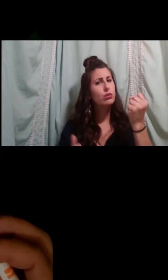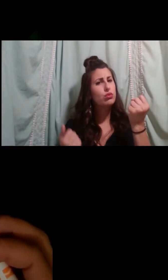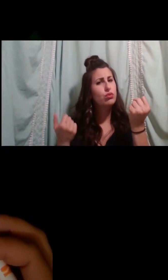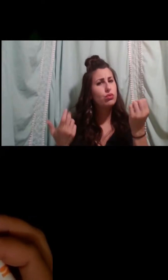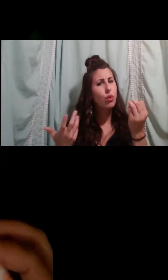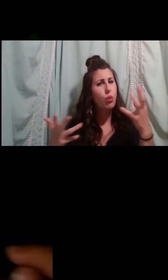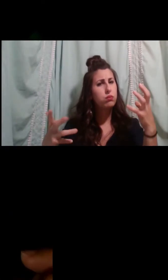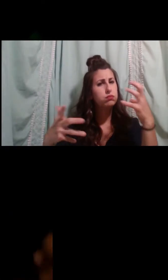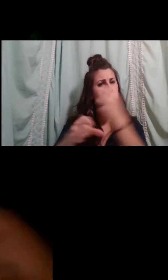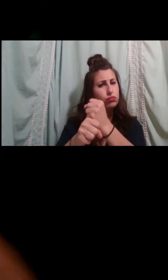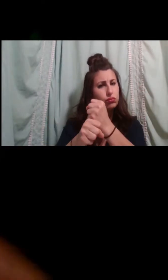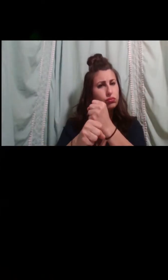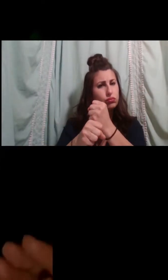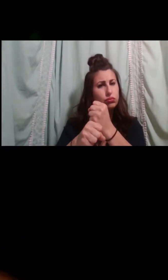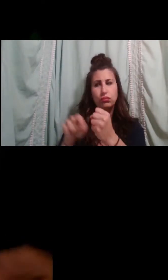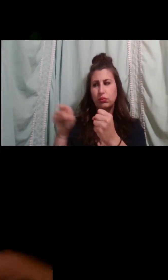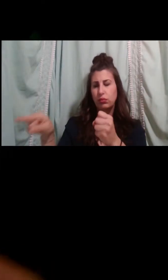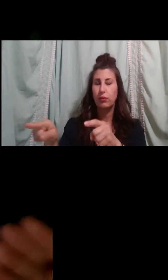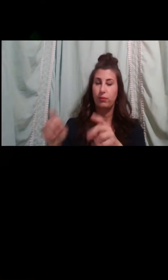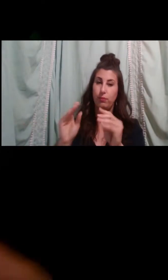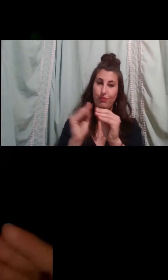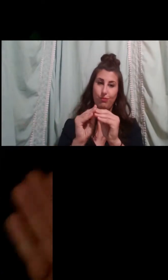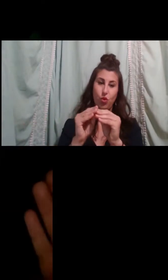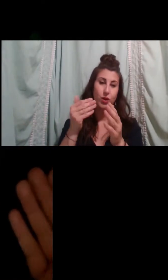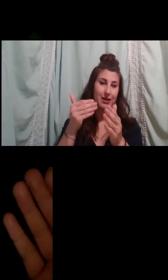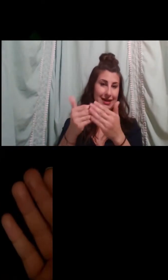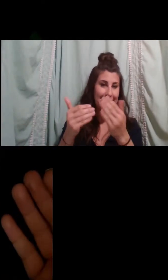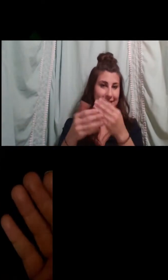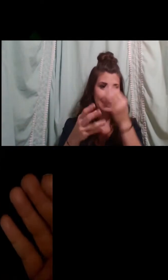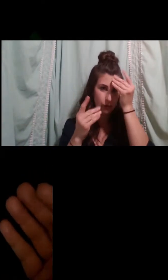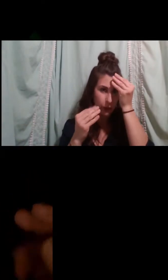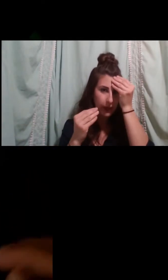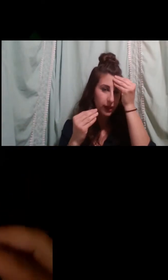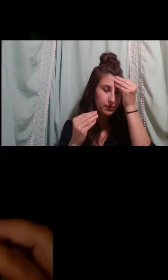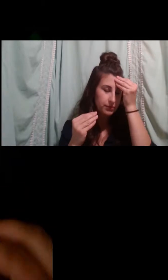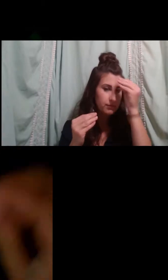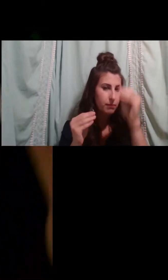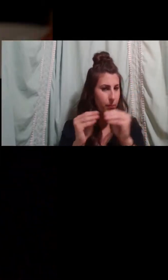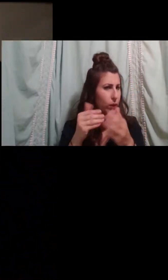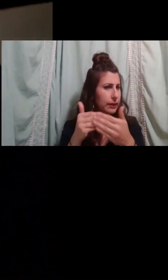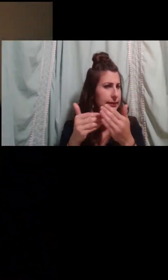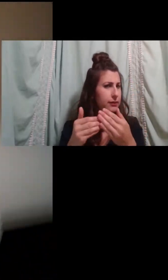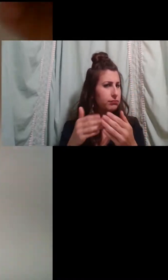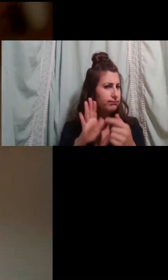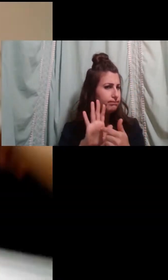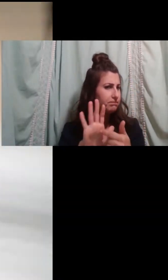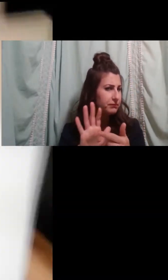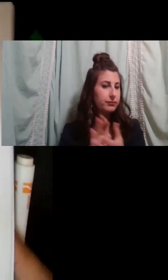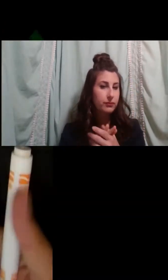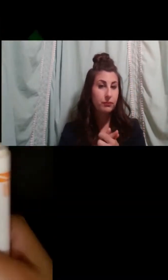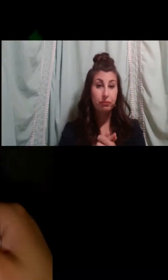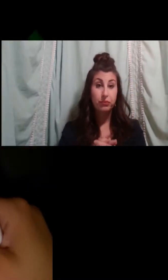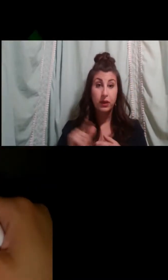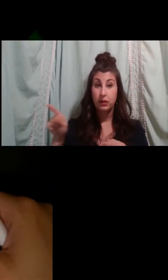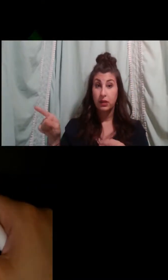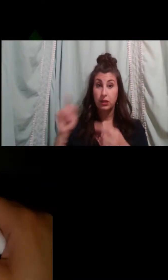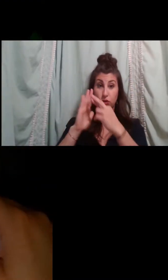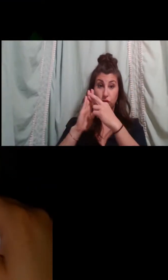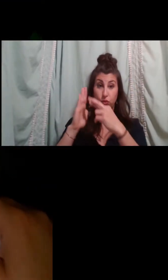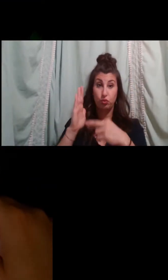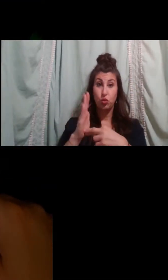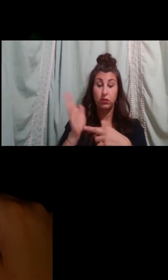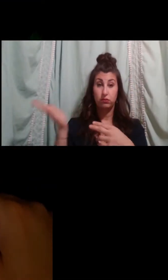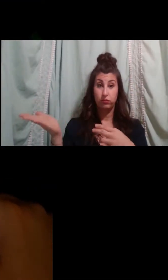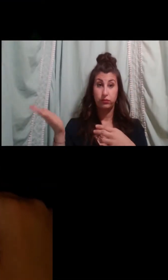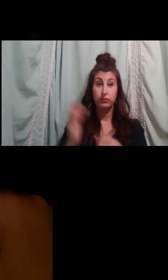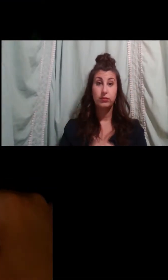So let's summarize this in a much easier way to think about it. Okay. So here's our